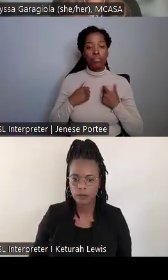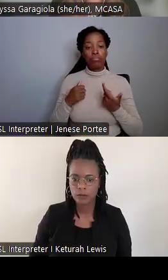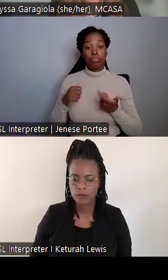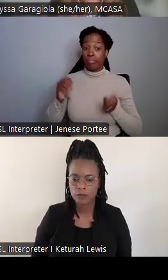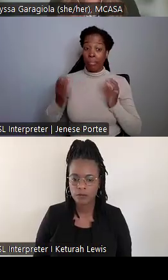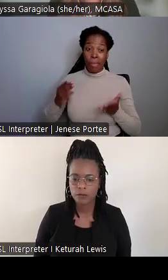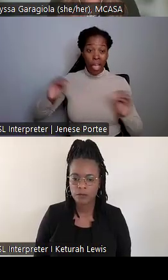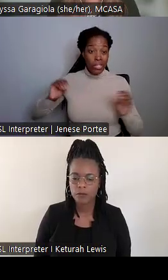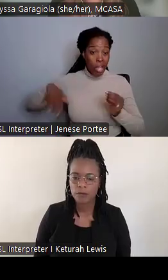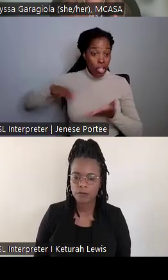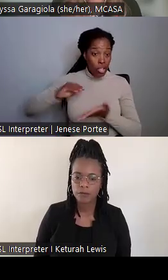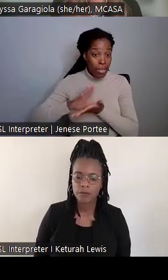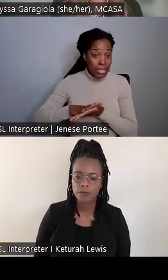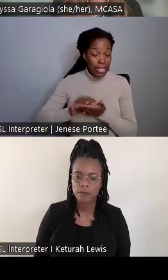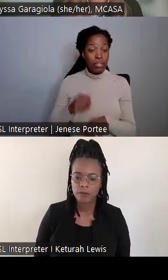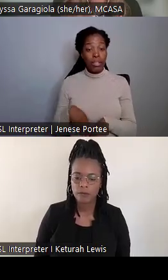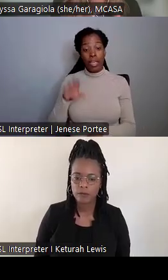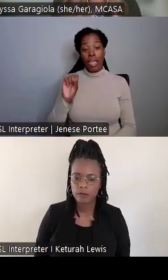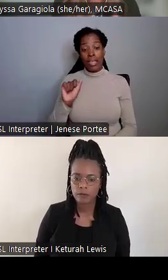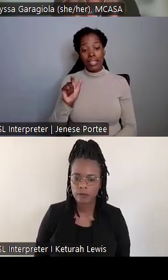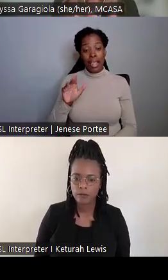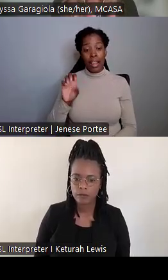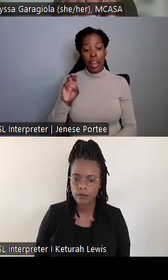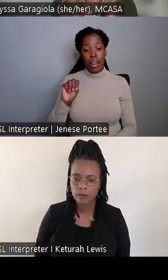undocumented, an asylum seeker, or a refugee.